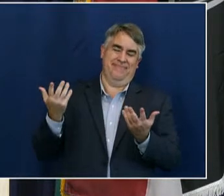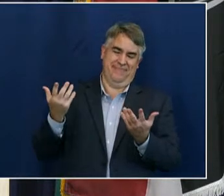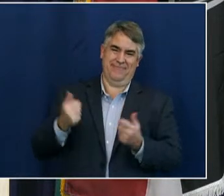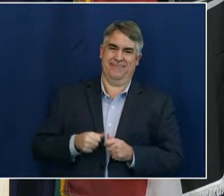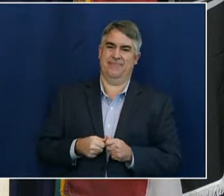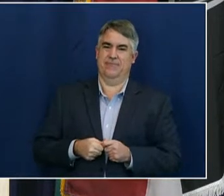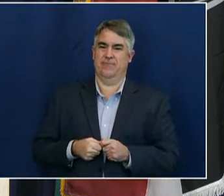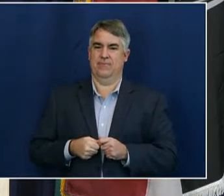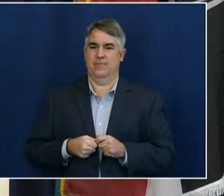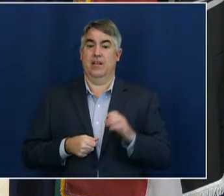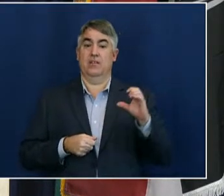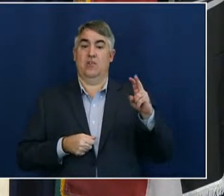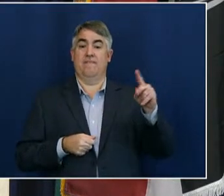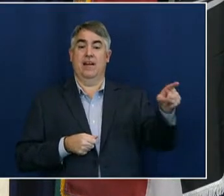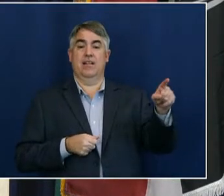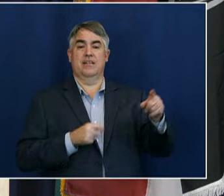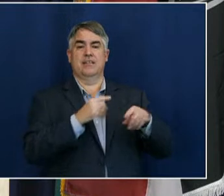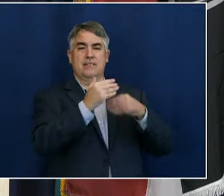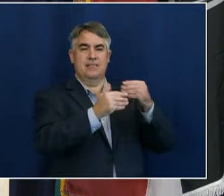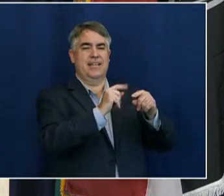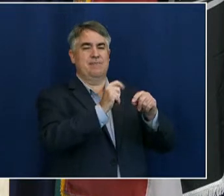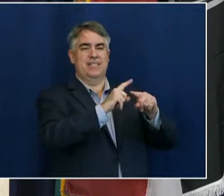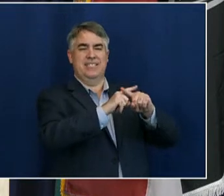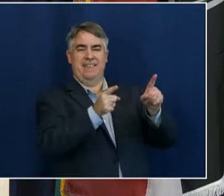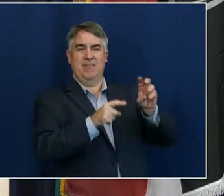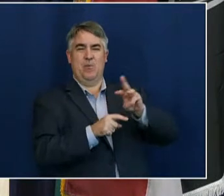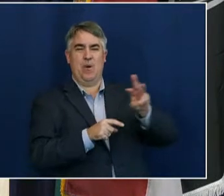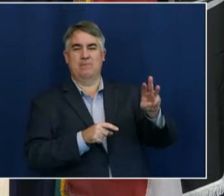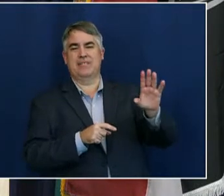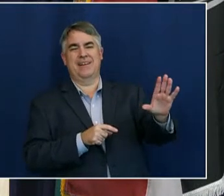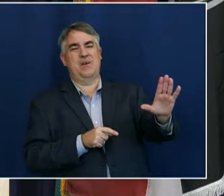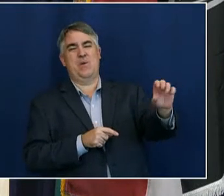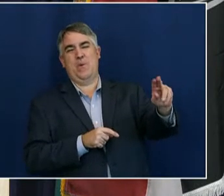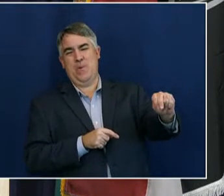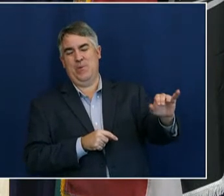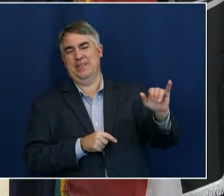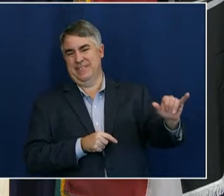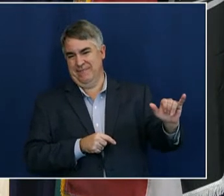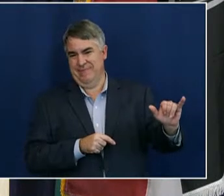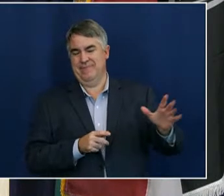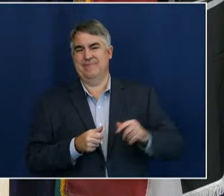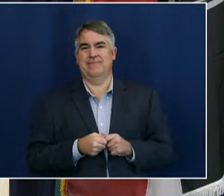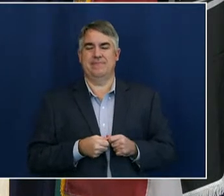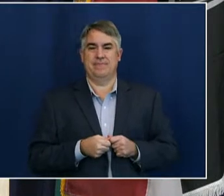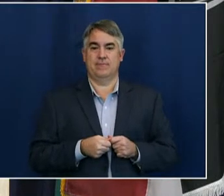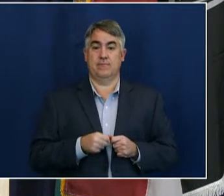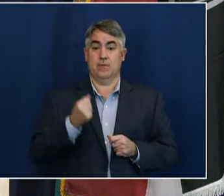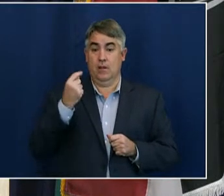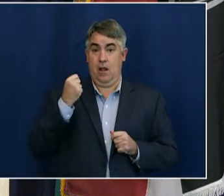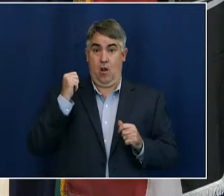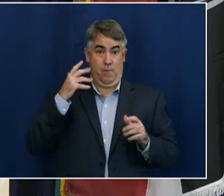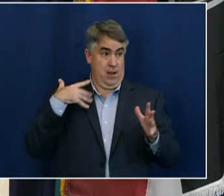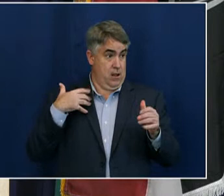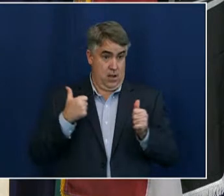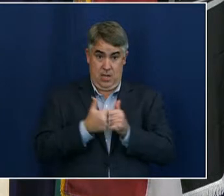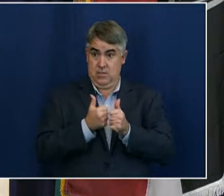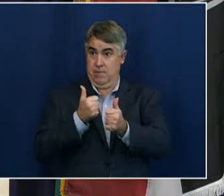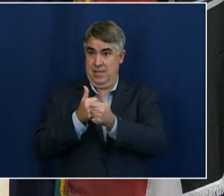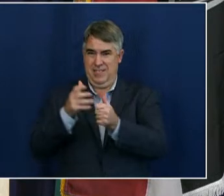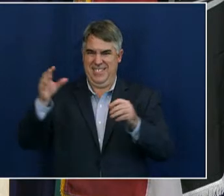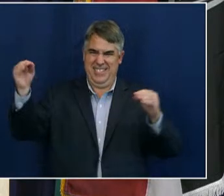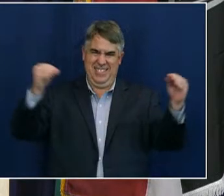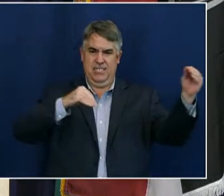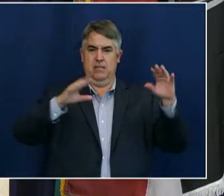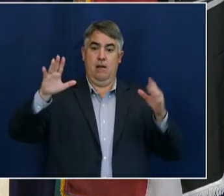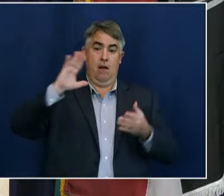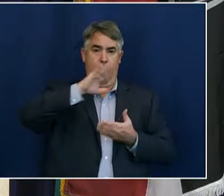different site, but same site and system there to get your second. And I think we'll be able to get all of those caught up and then get them migrated into one system. And